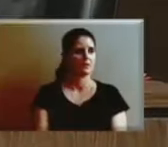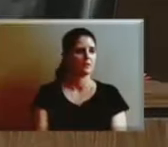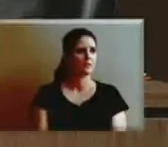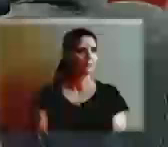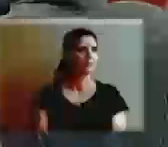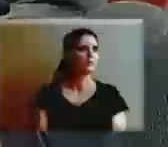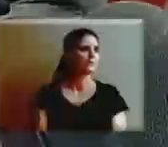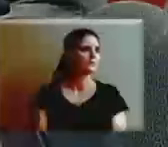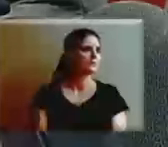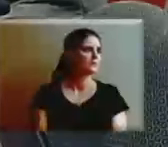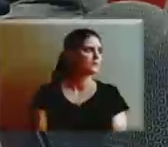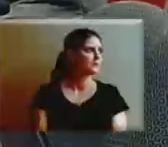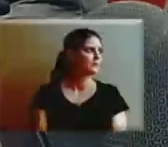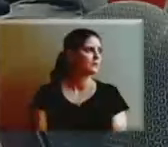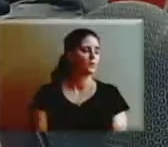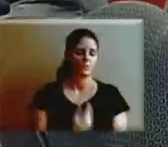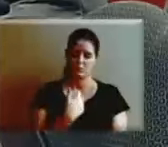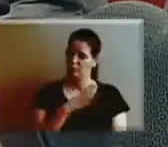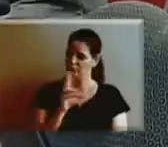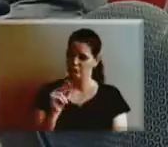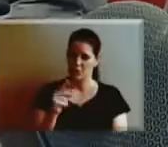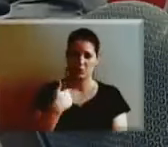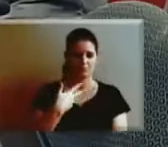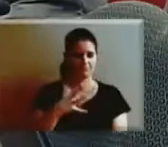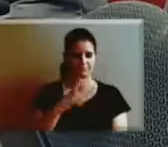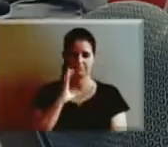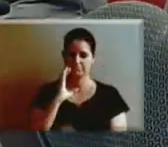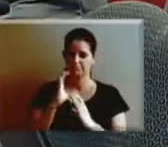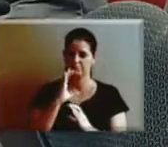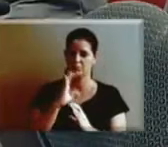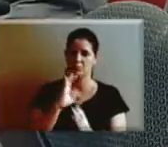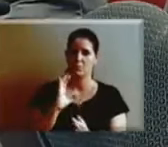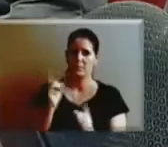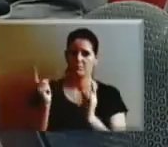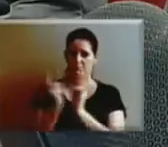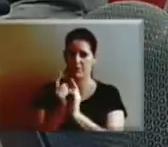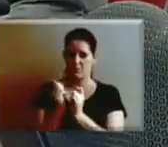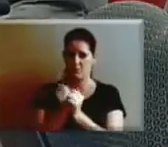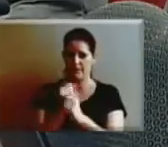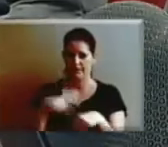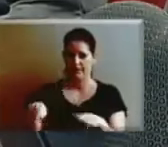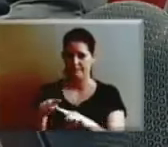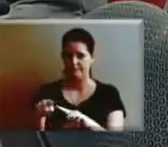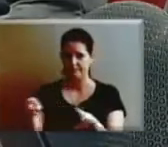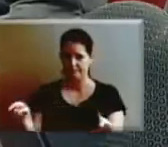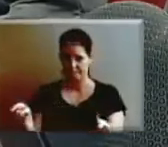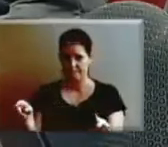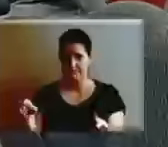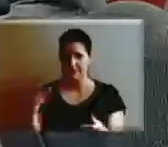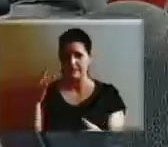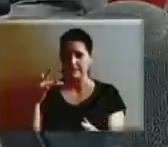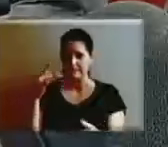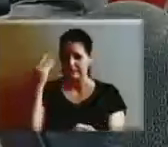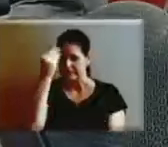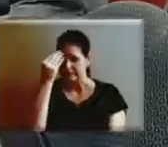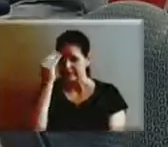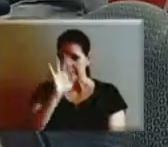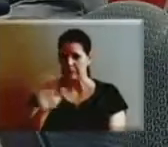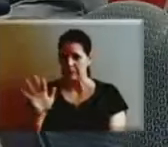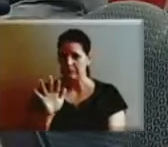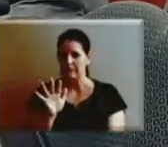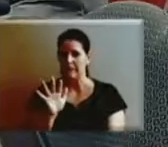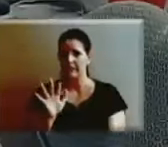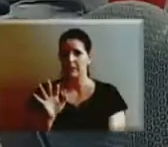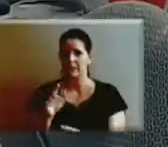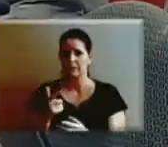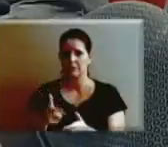No. We met with them, and we considered their needs. And we